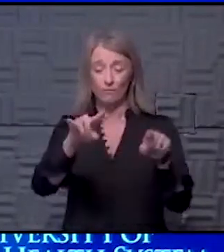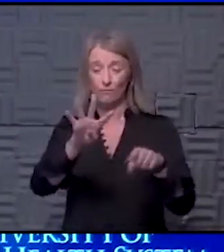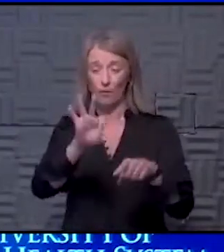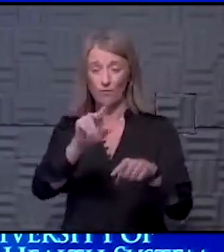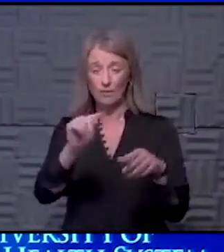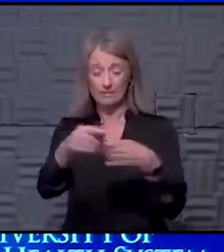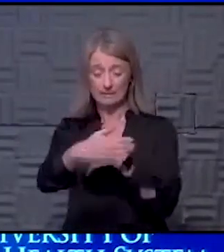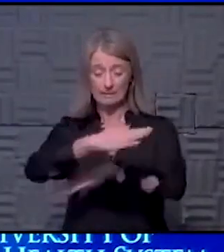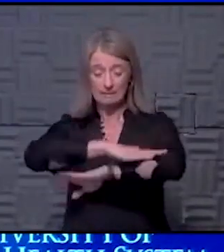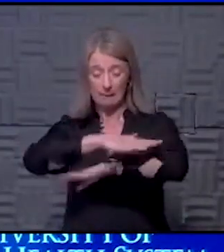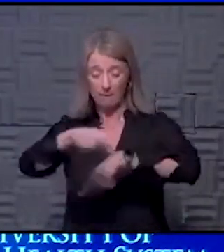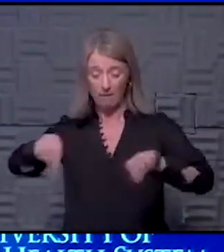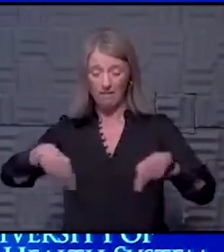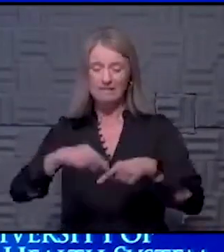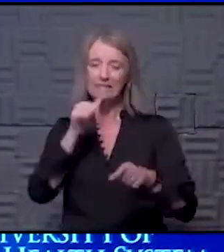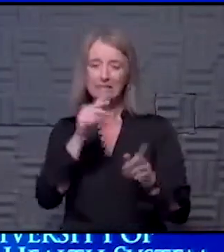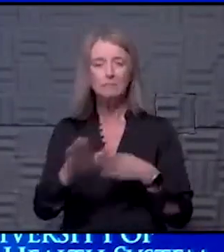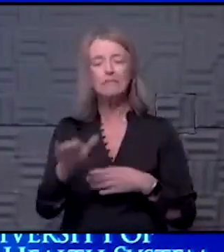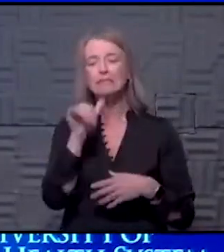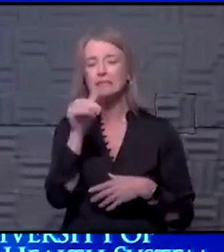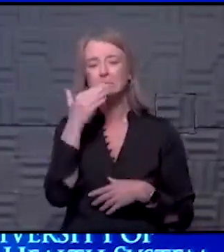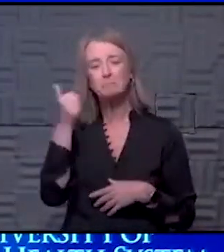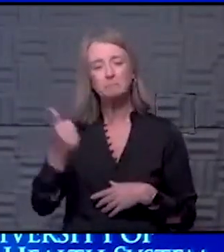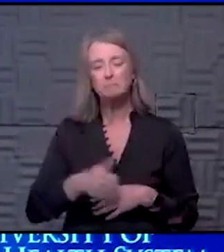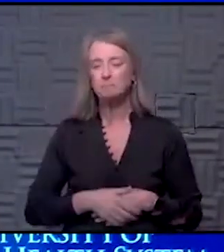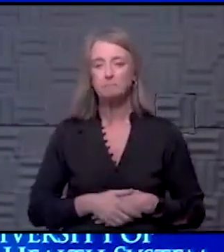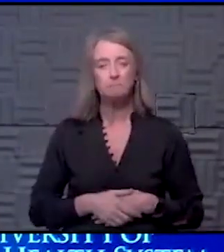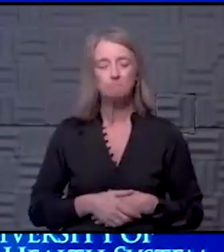really is the plan, that's probably not the ideal.